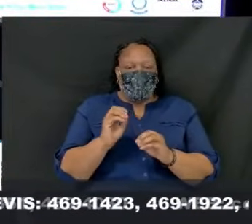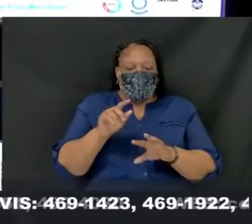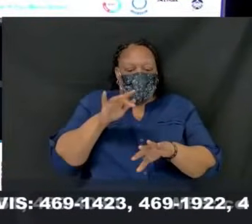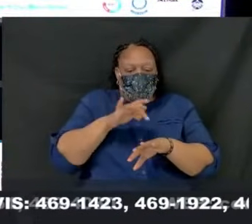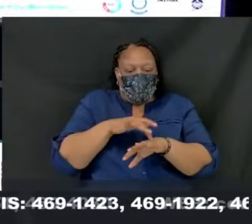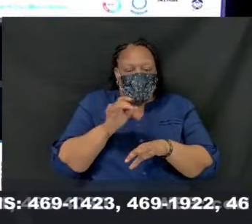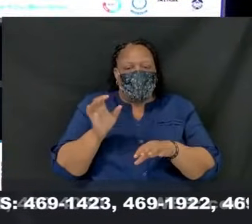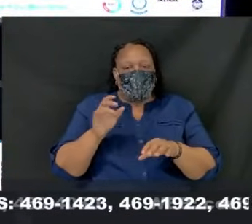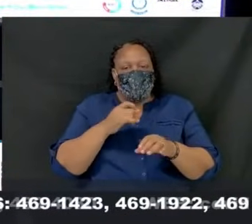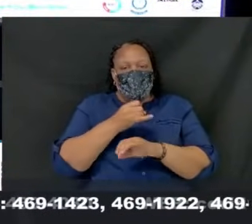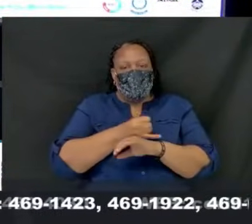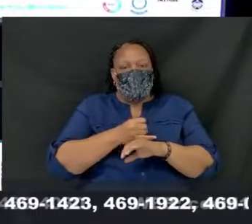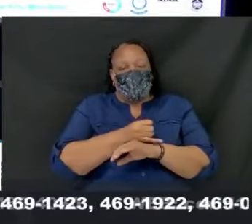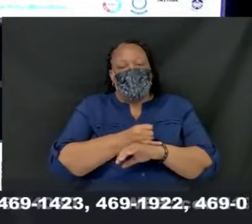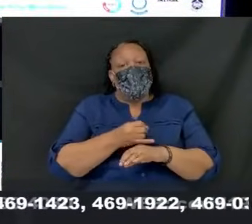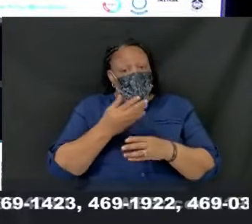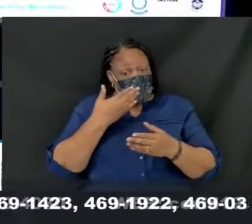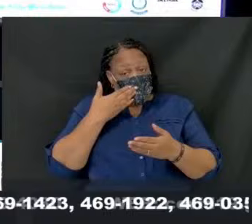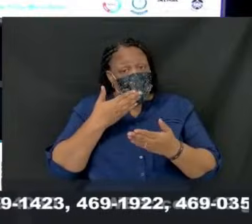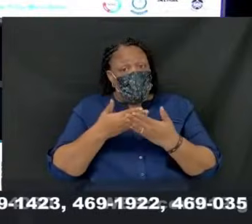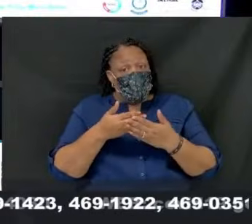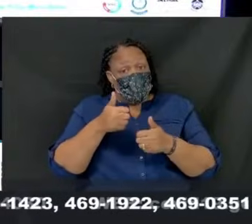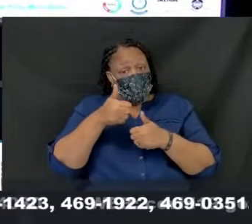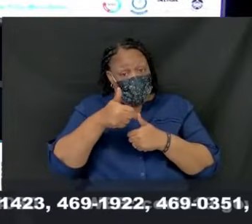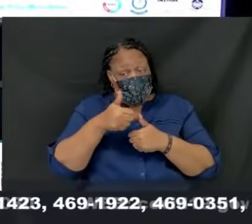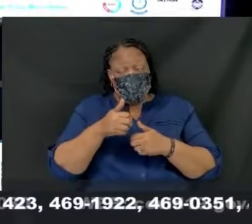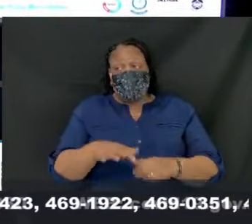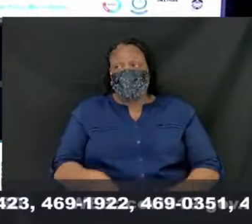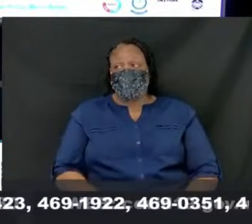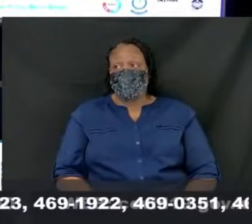So now for the hurricane season, we only have one